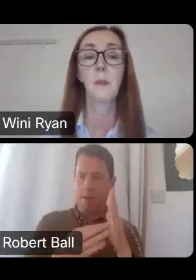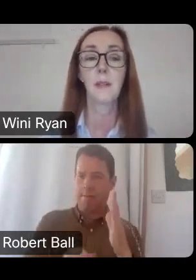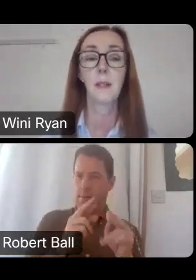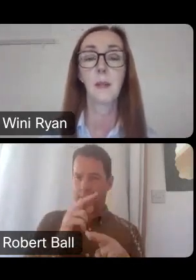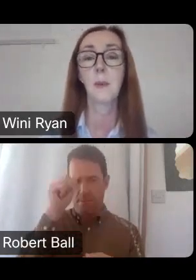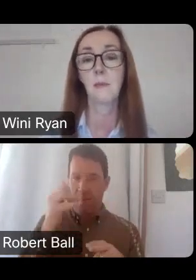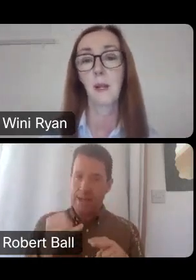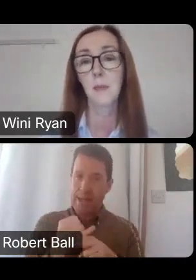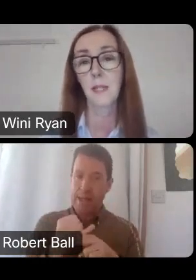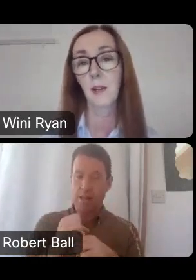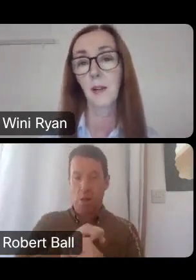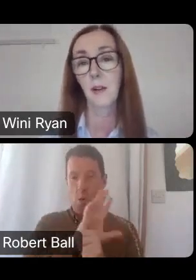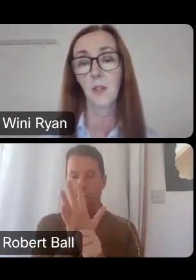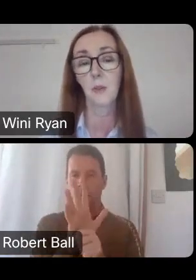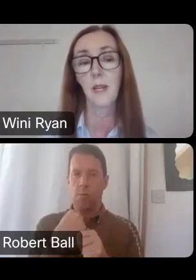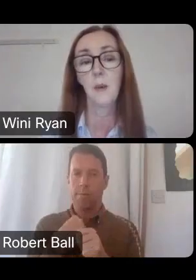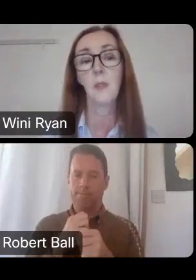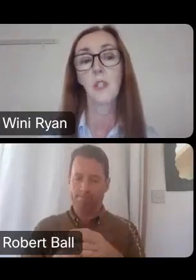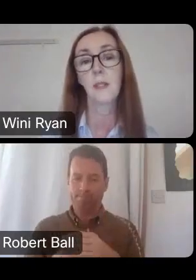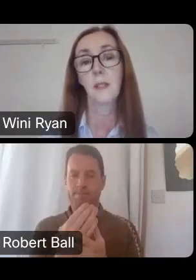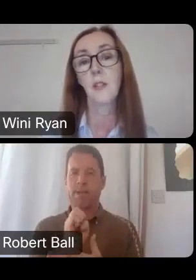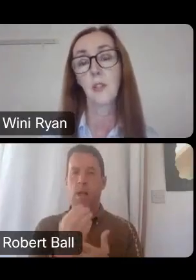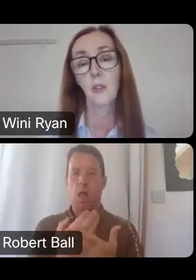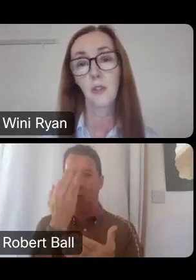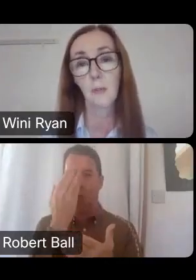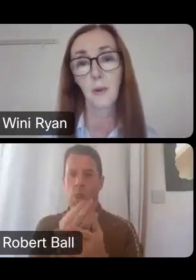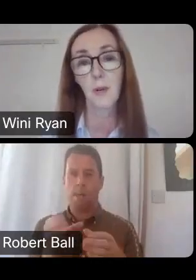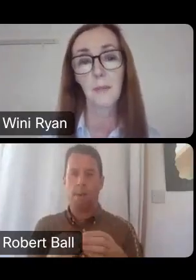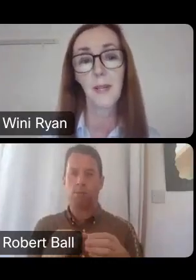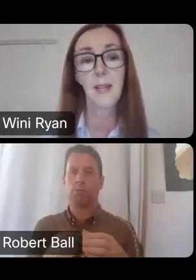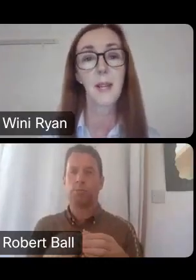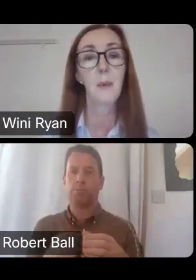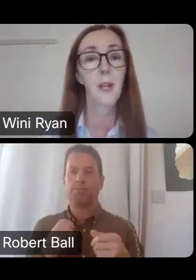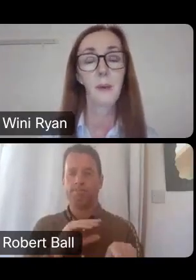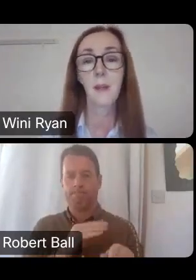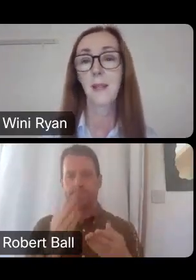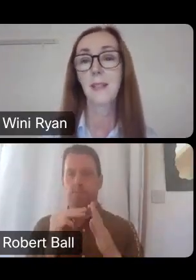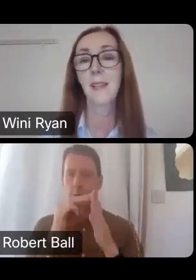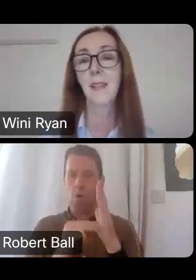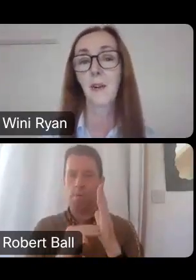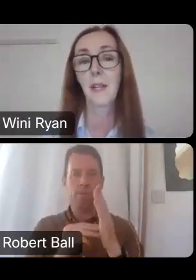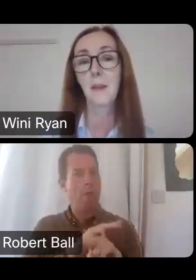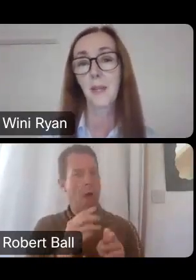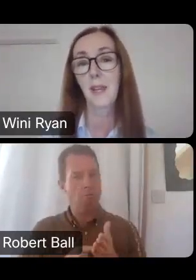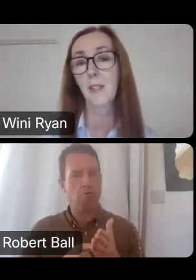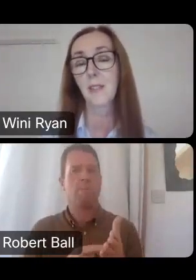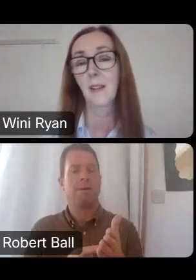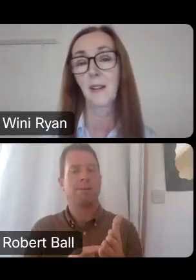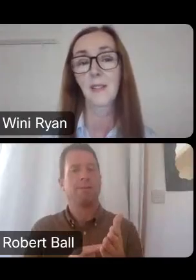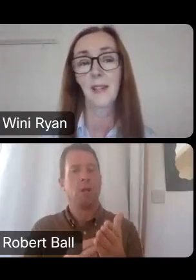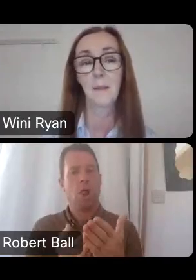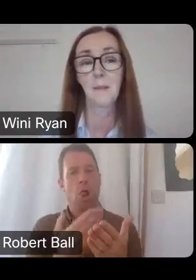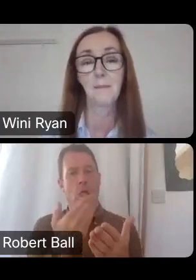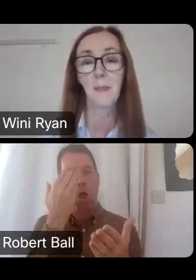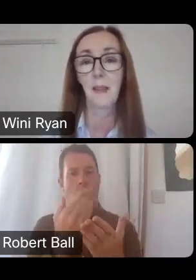during the pandemic, we developed an e-learning module, which is an introduction to the program. Now, we're not recommending learning communication